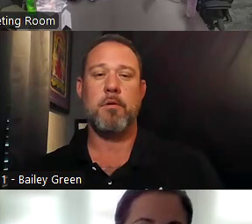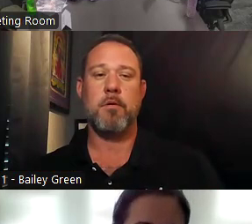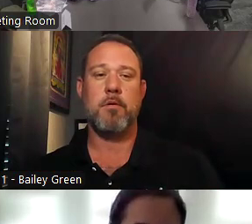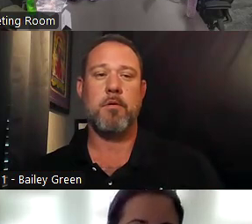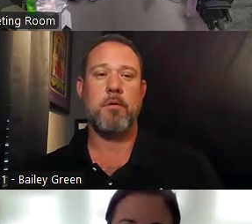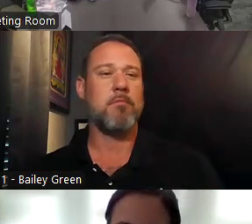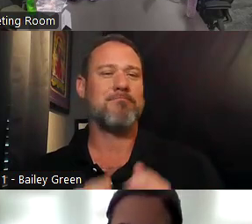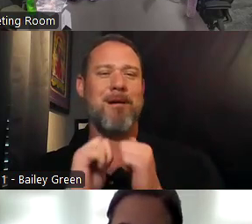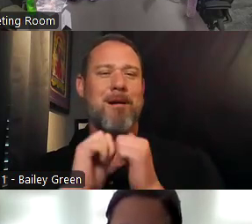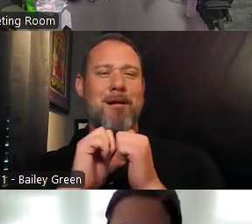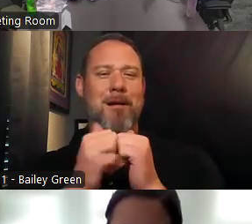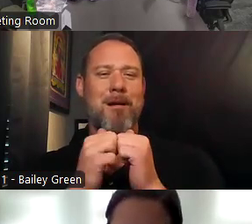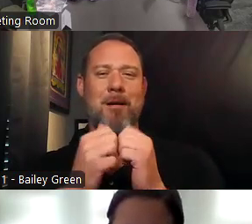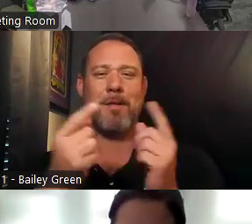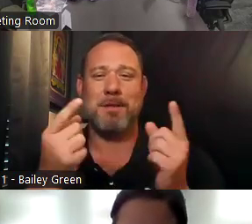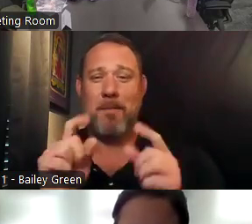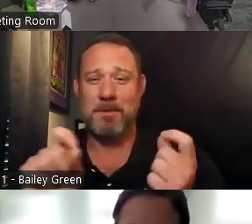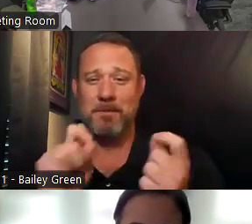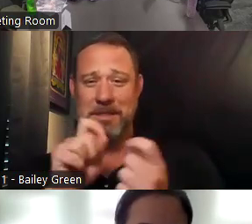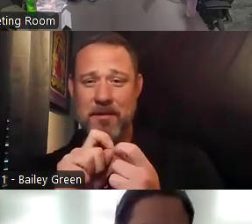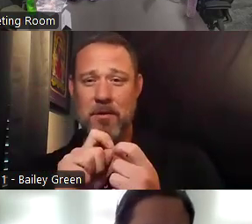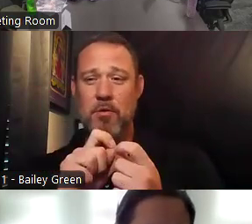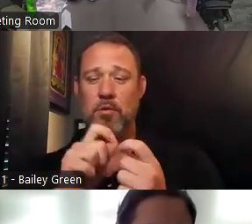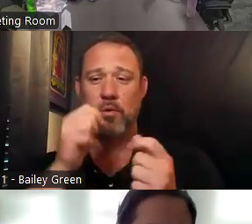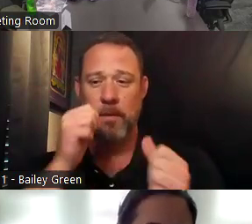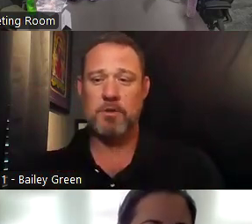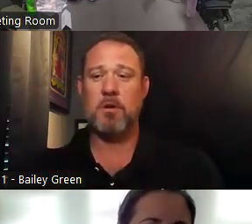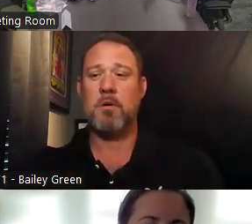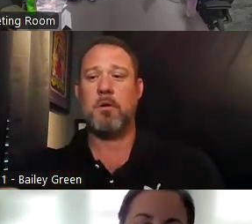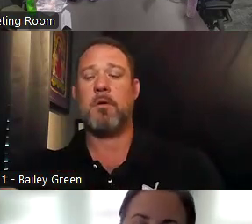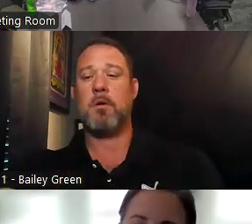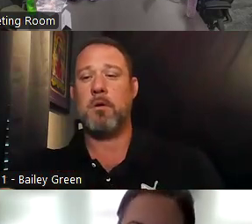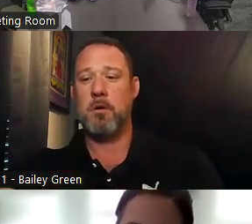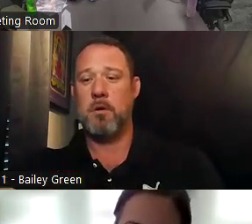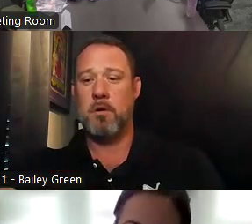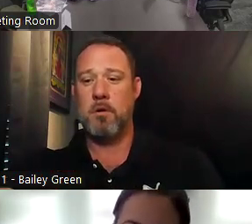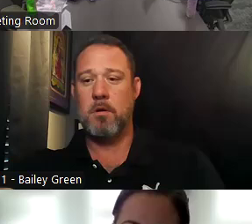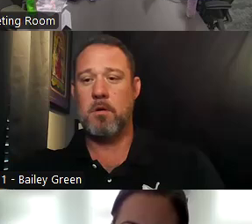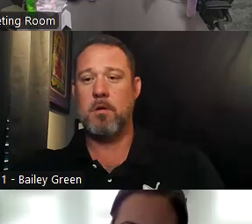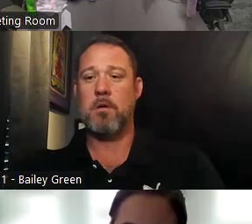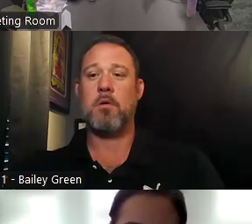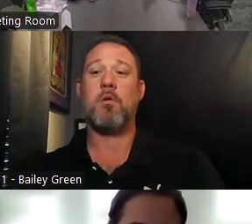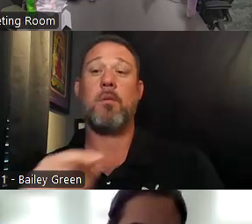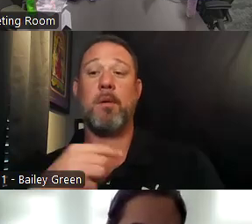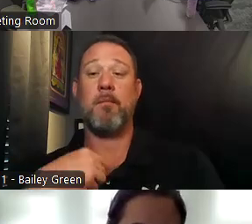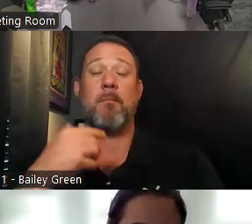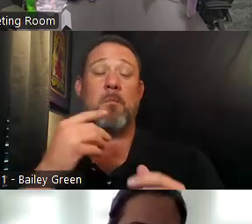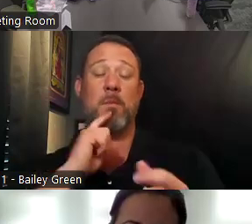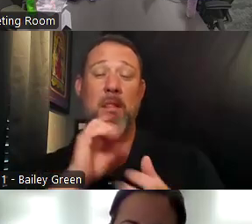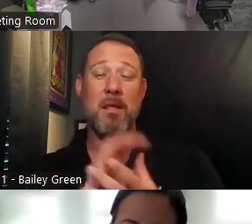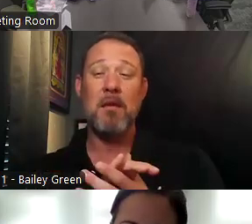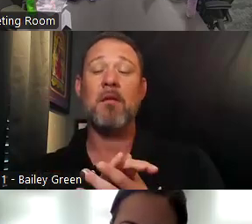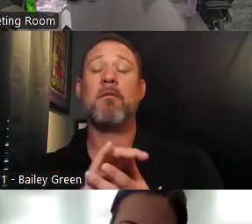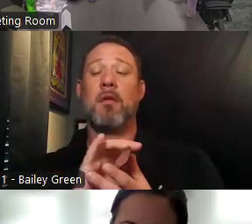How does this happen specifically to dementia? Well, we believe that ultimately, fundamentally, it's